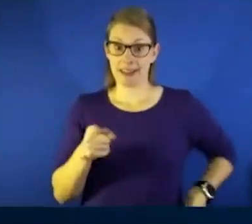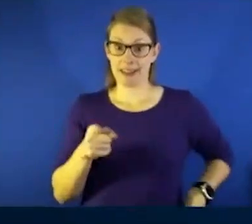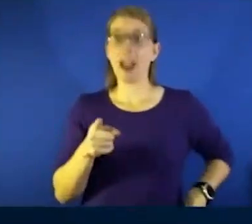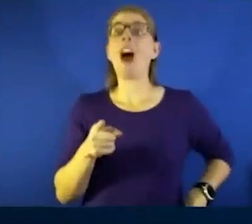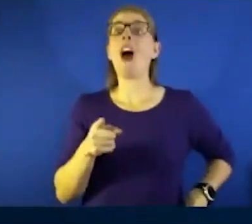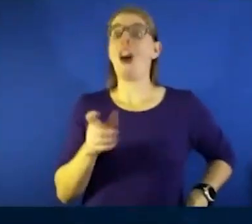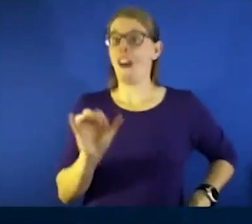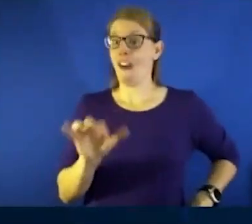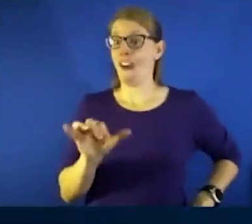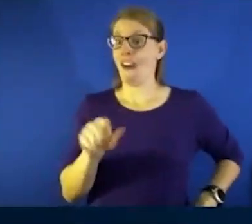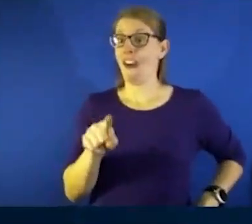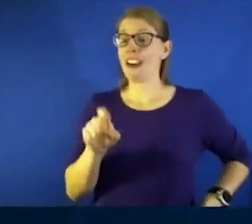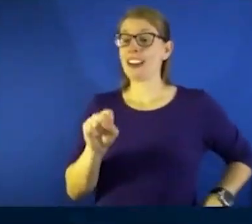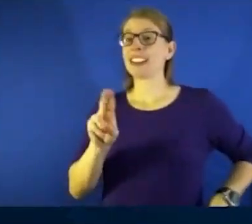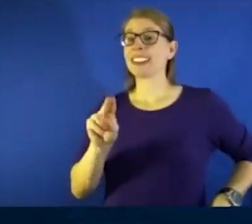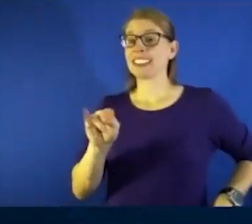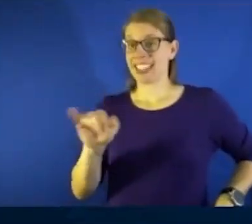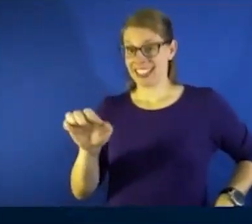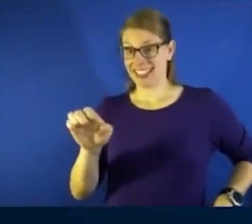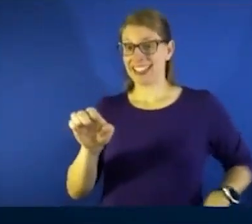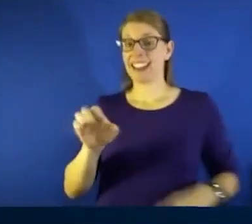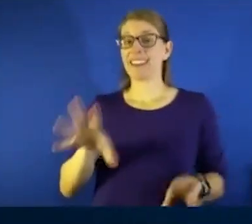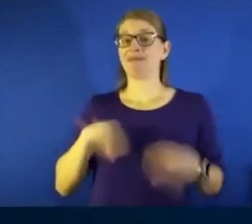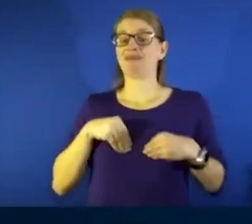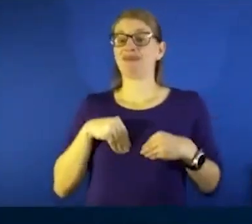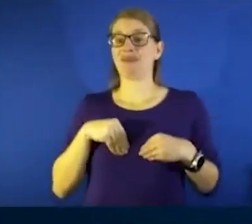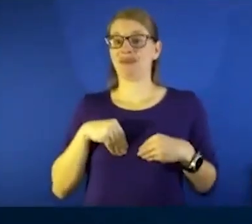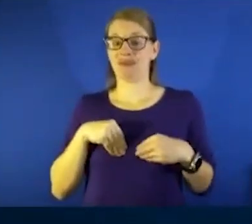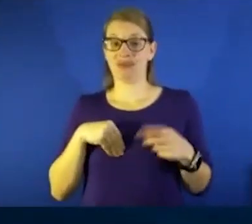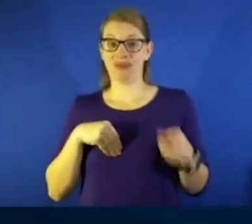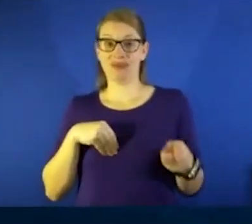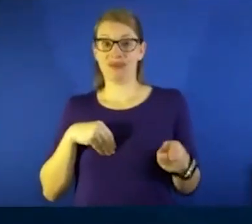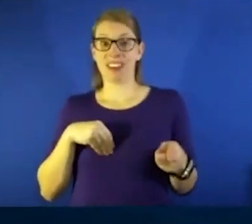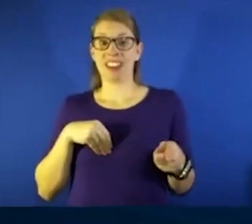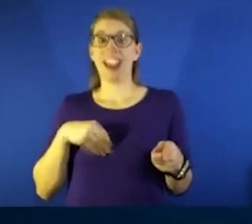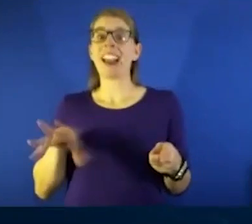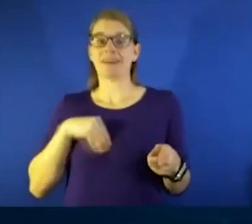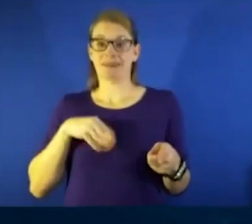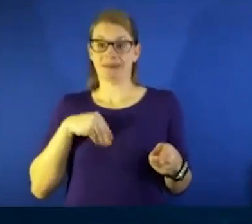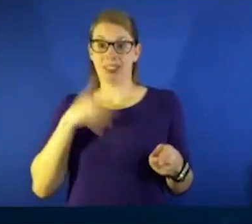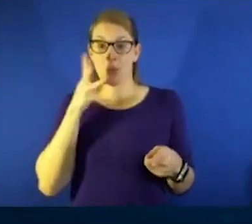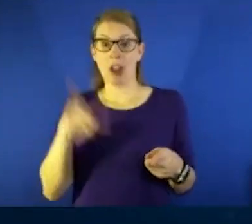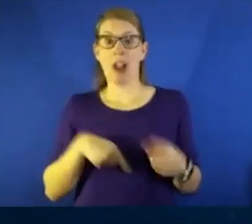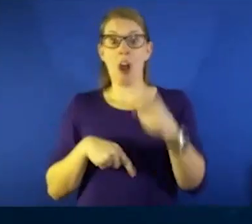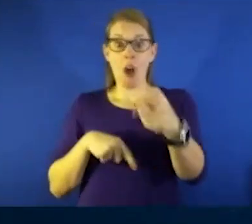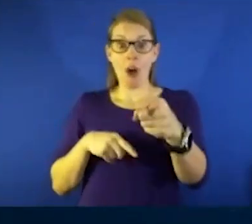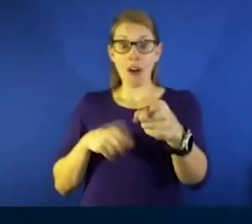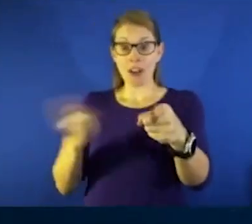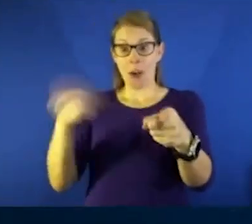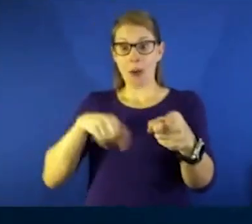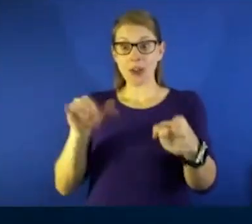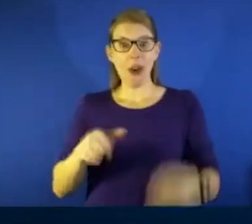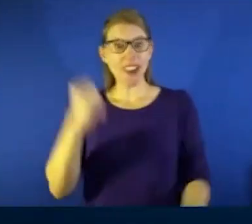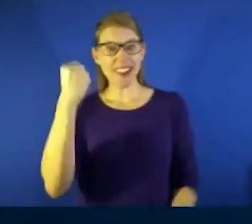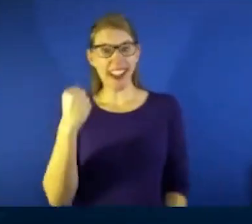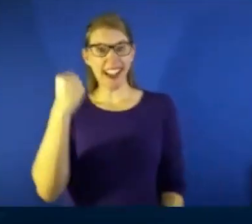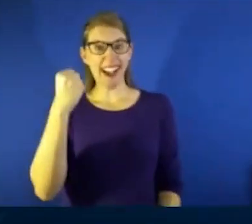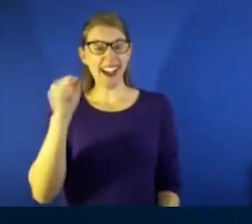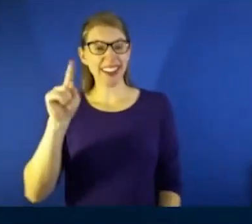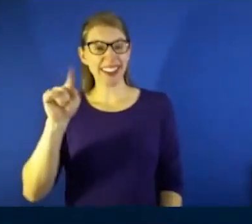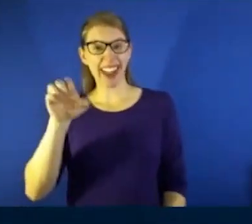Sonny? Yes, I've got it. You're I've going got to Las it. Vegas. You got to take her. You got to take her. Oh, she said you're going. Oh, yeah. I